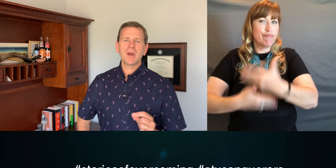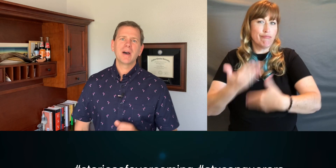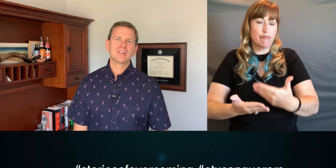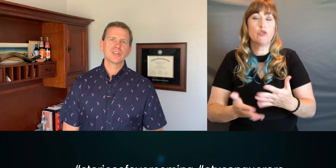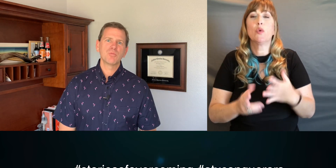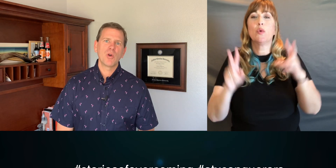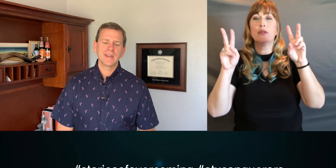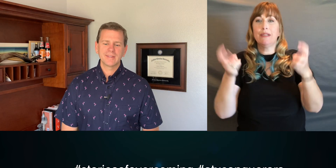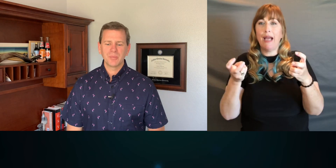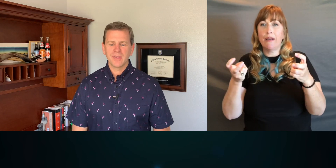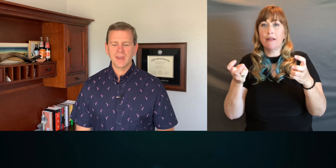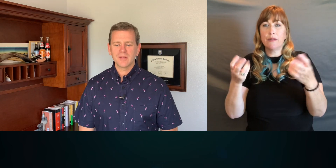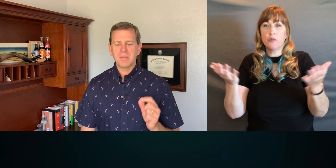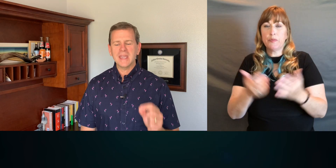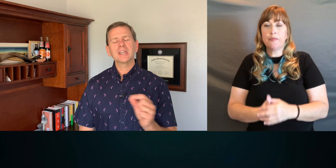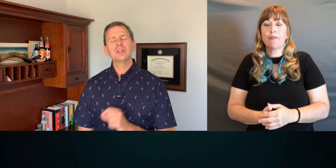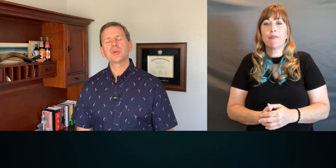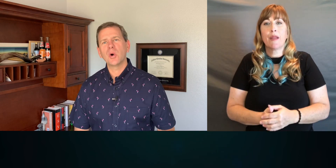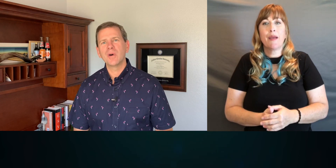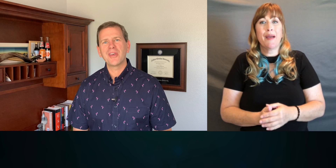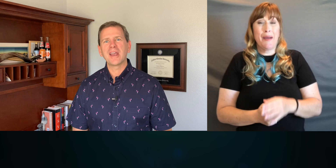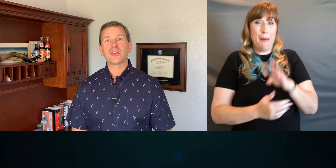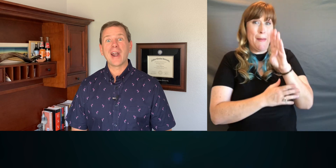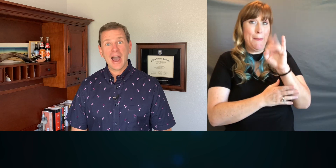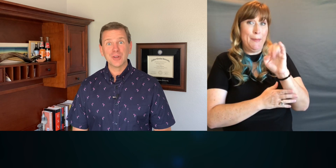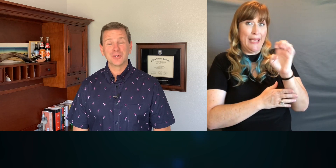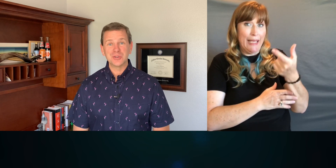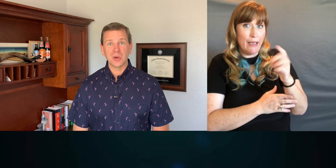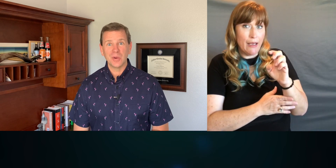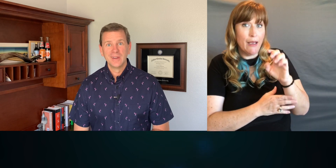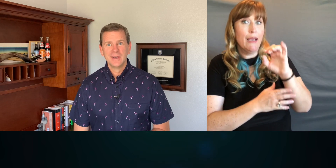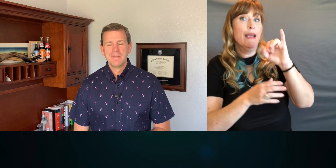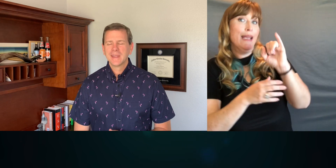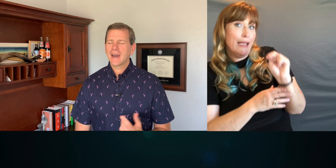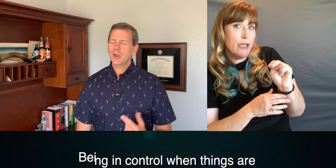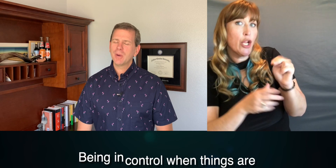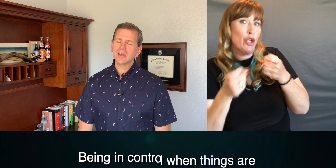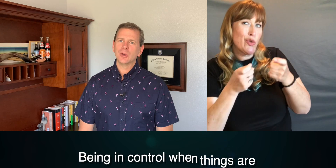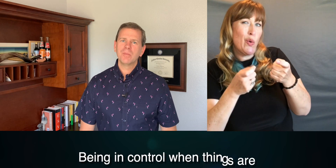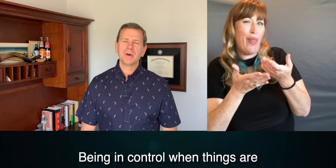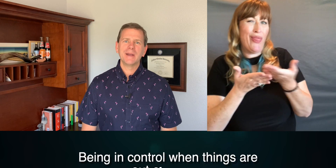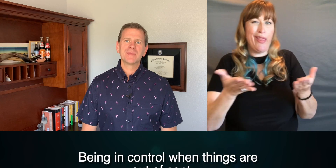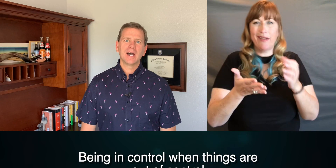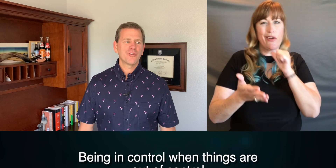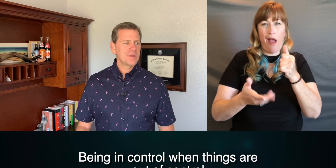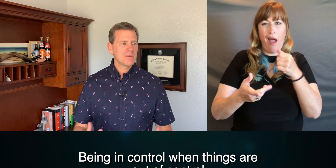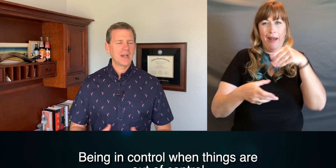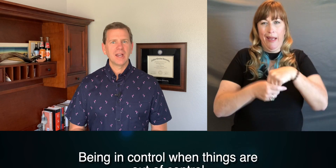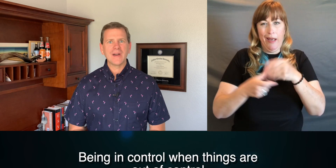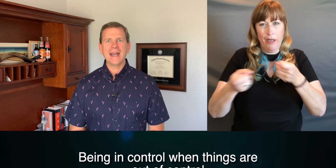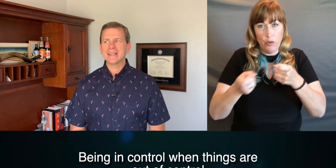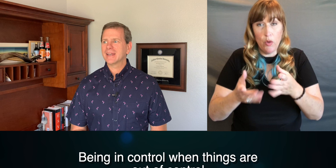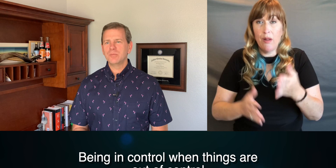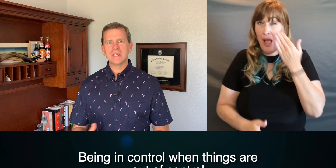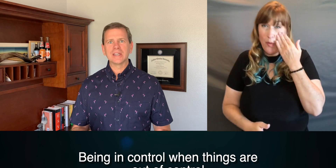title of my message this morning is simply this: being in control when things are out of control. I don't know about you, but for me in my